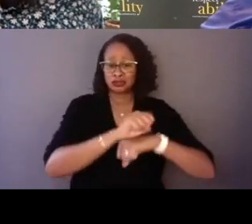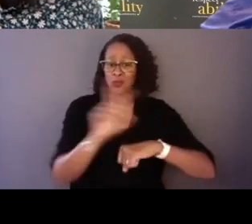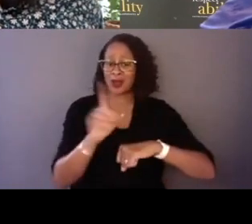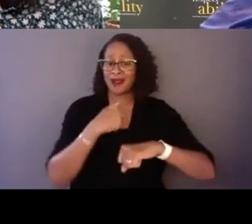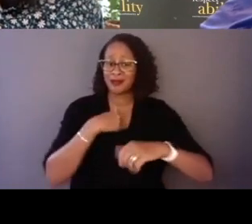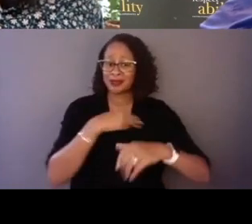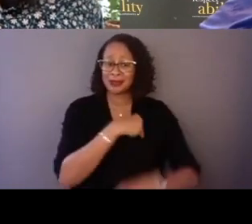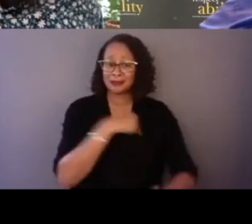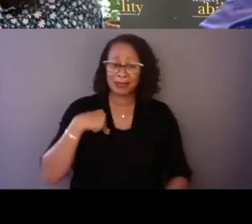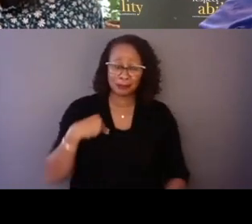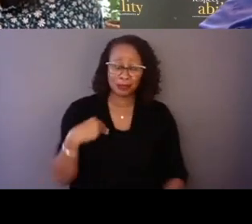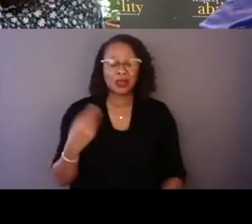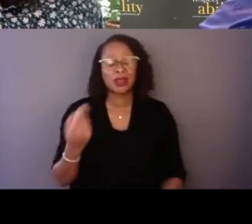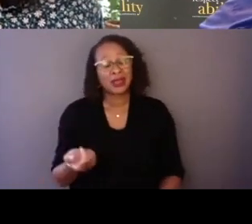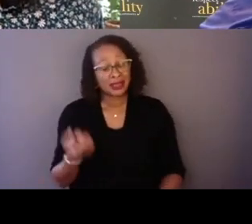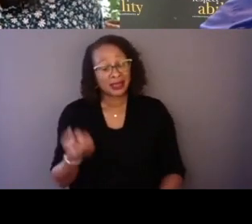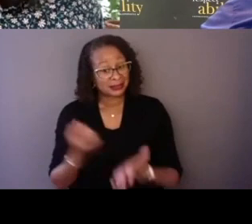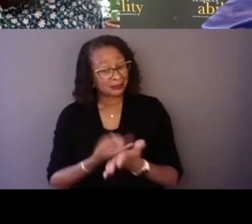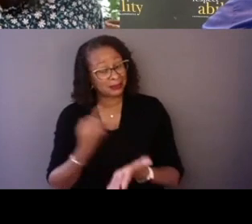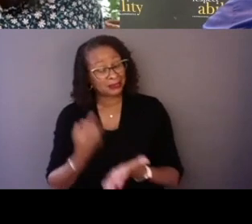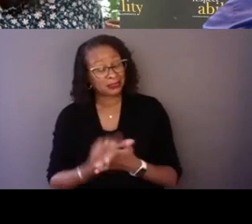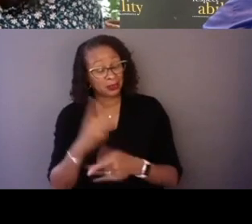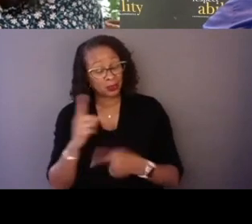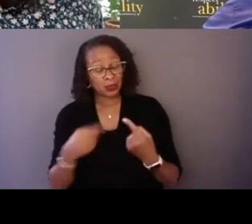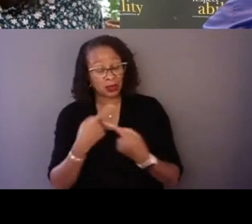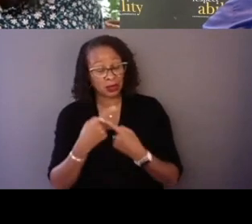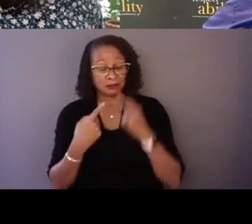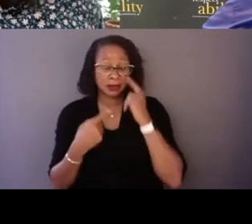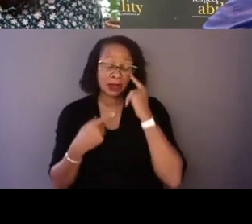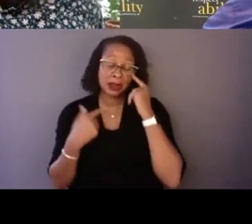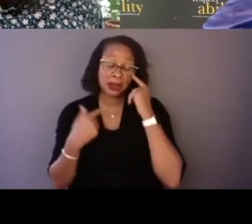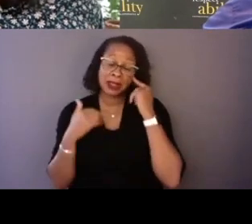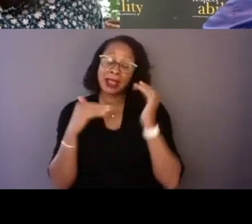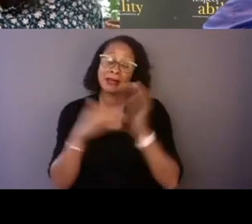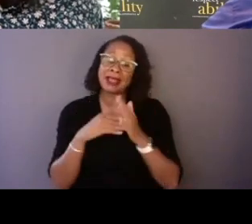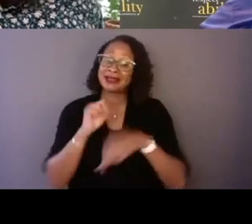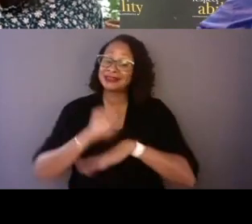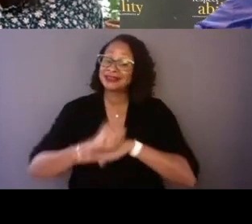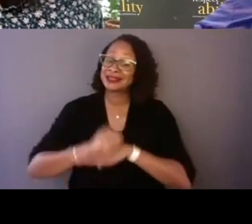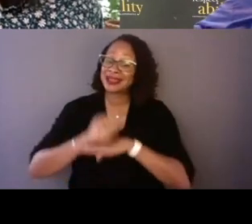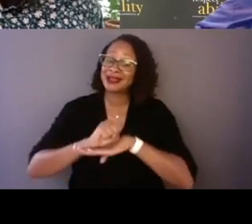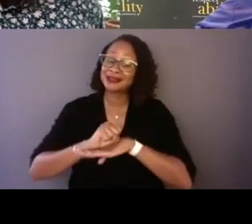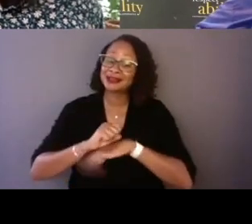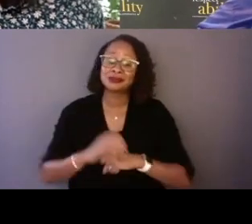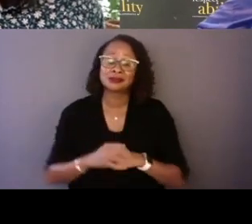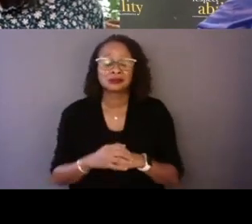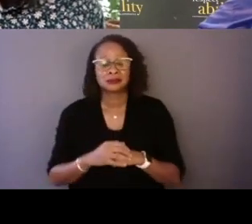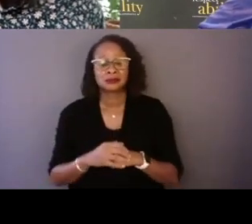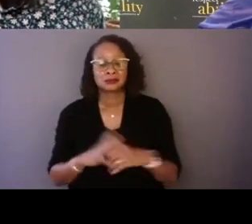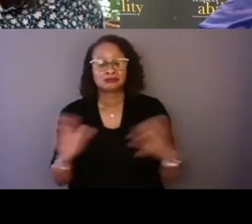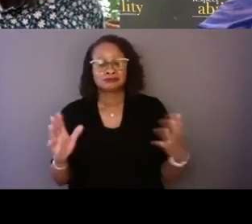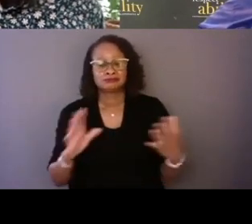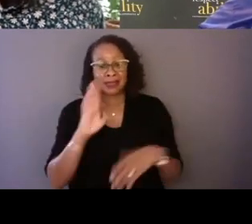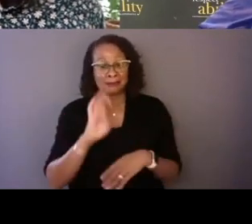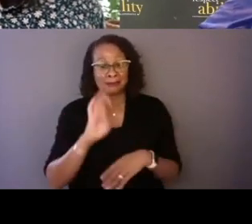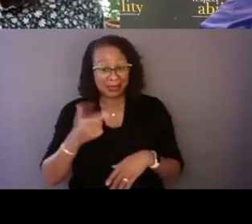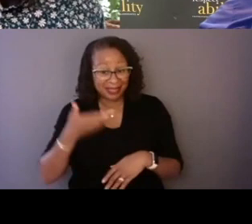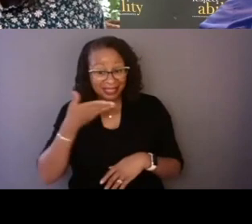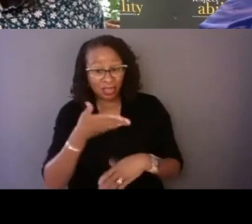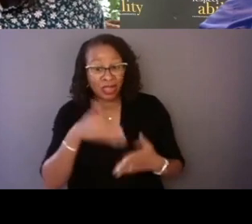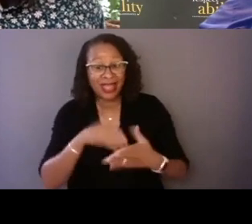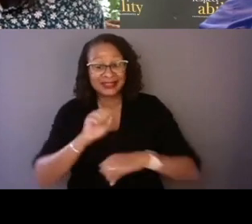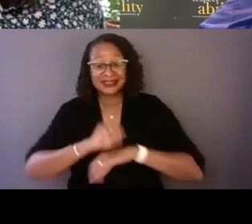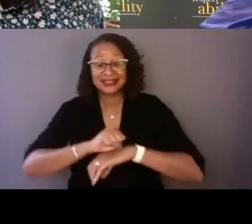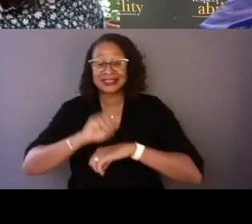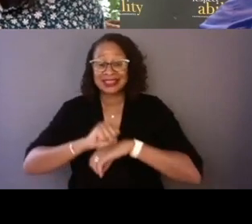and sometimes, when I'm at synagogue, just being at synagogue,